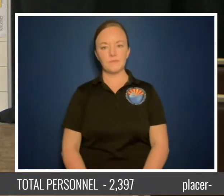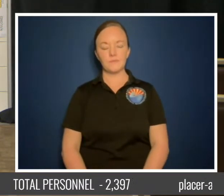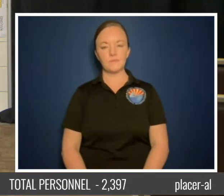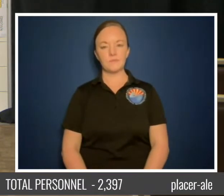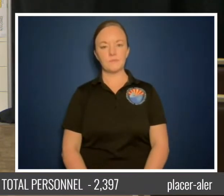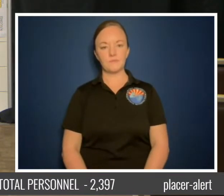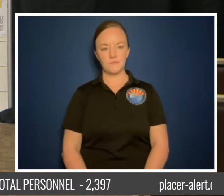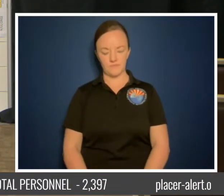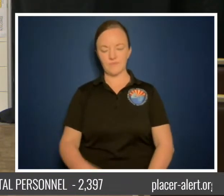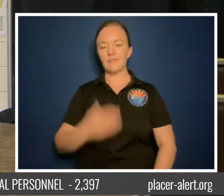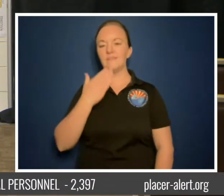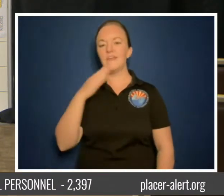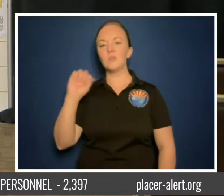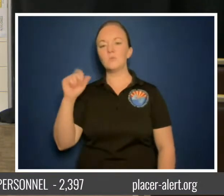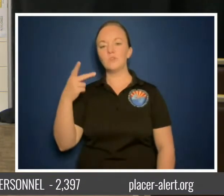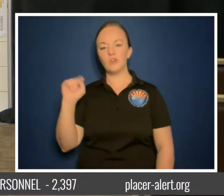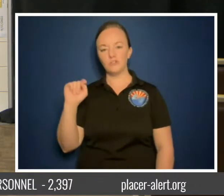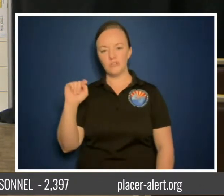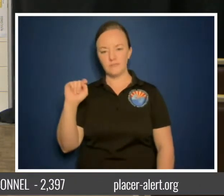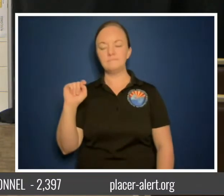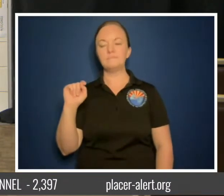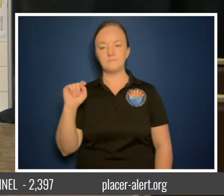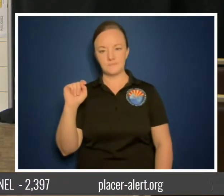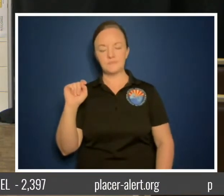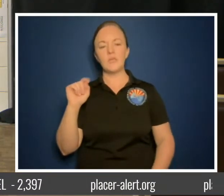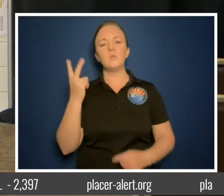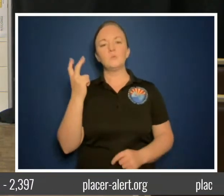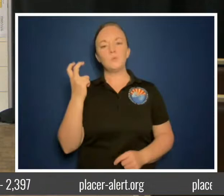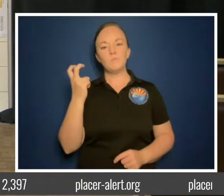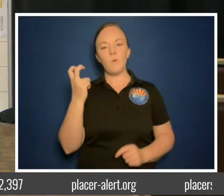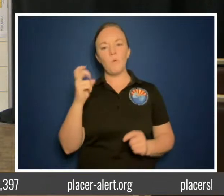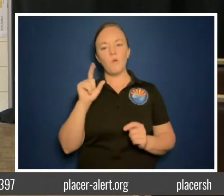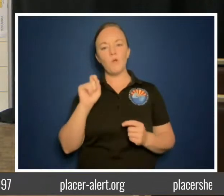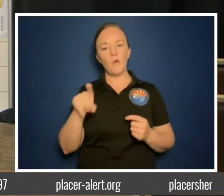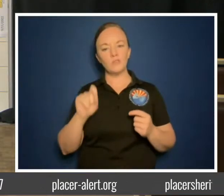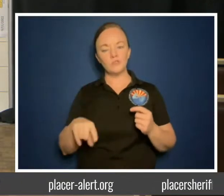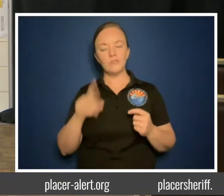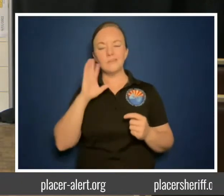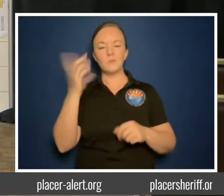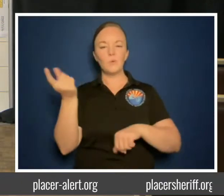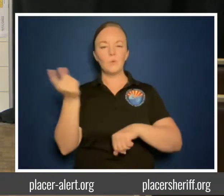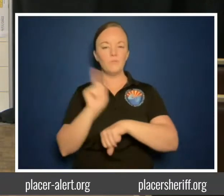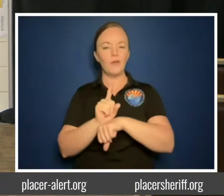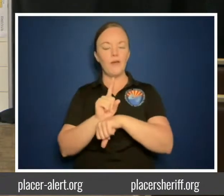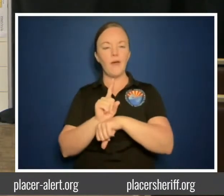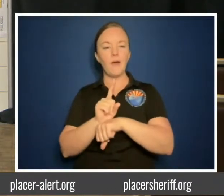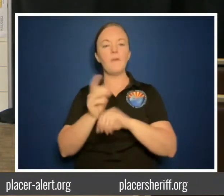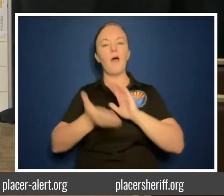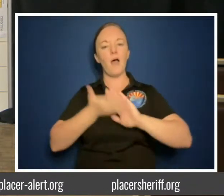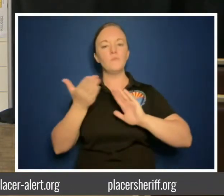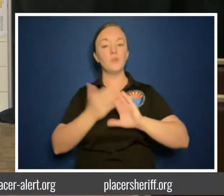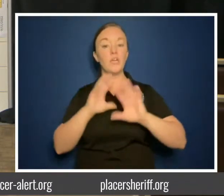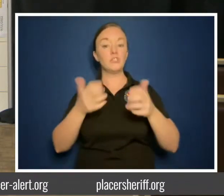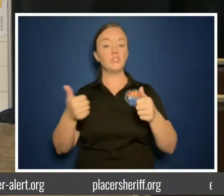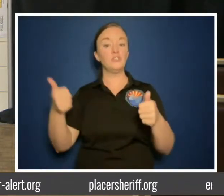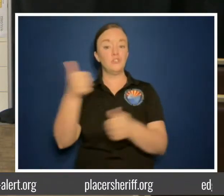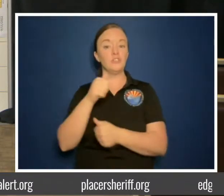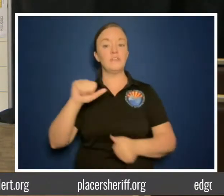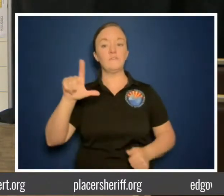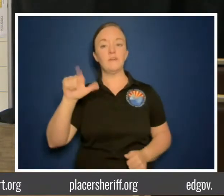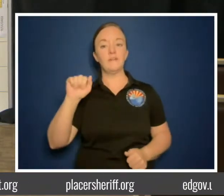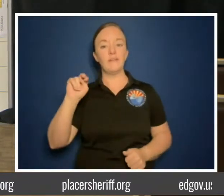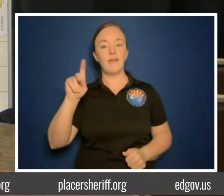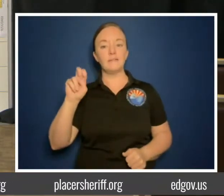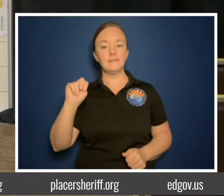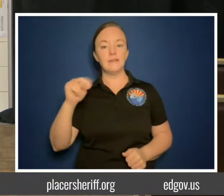Thank you, Sergeant. Appreciate that. We've got 2 more questions. We're going to bring back up Operations Section Chief Landon Hack.